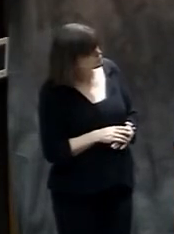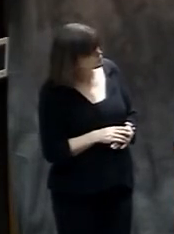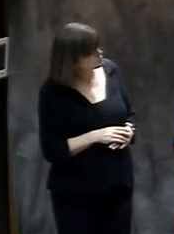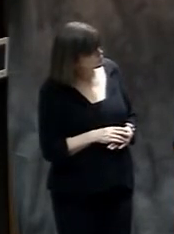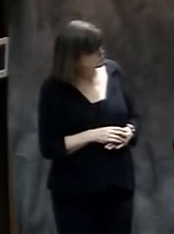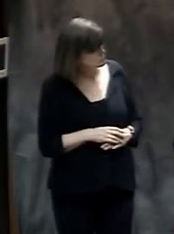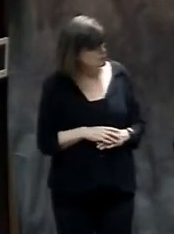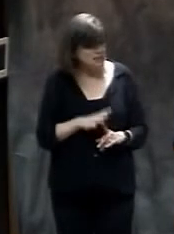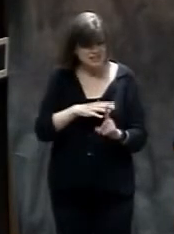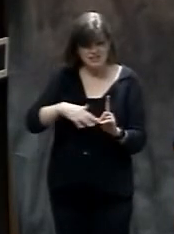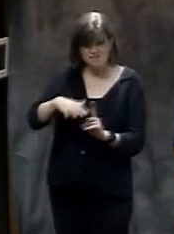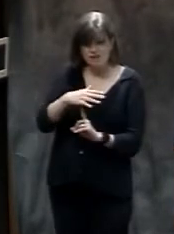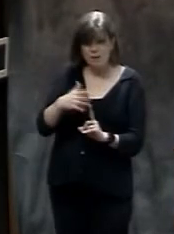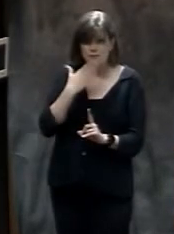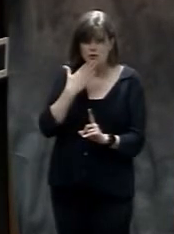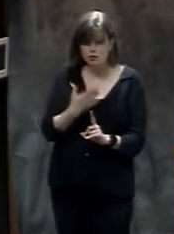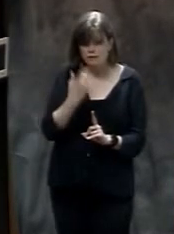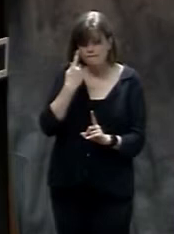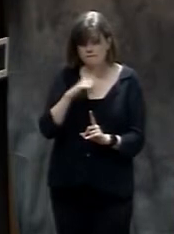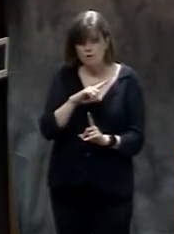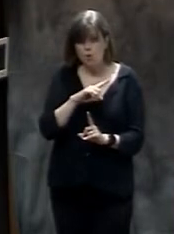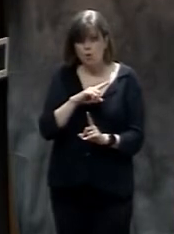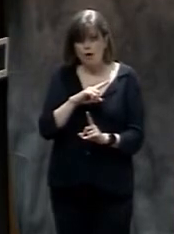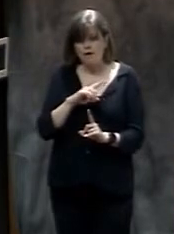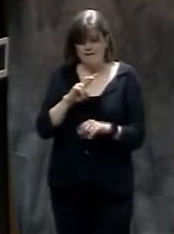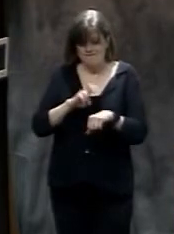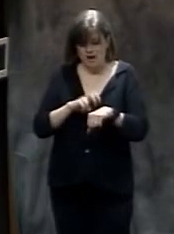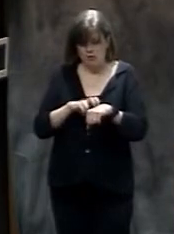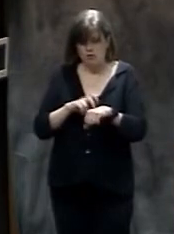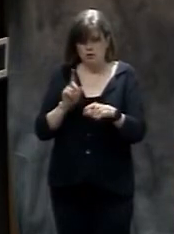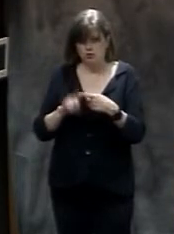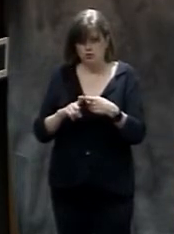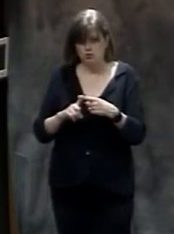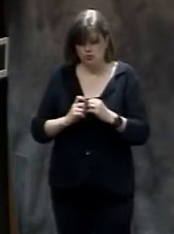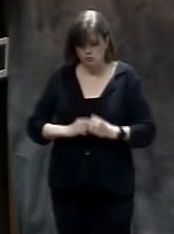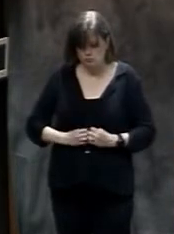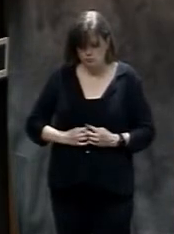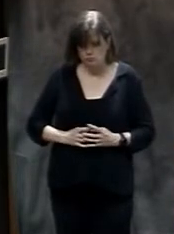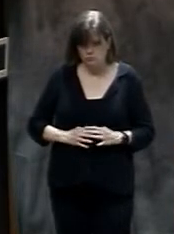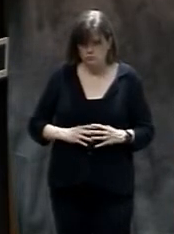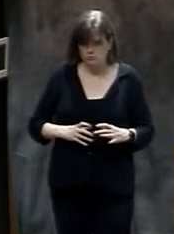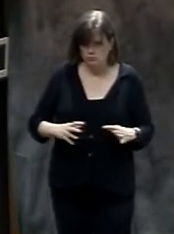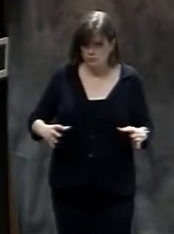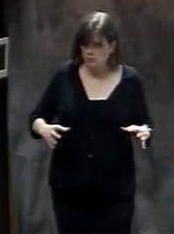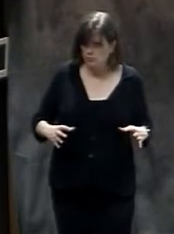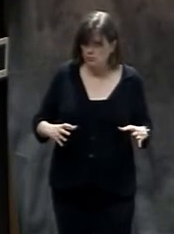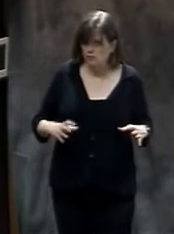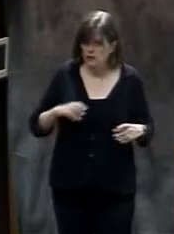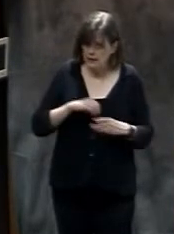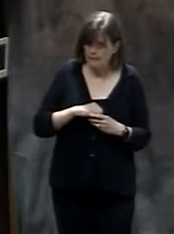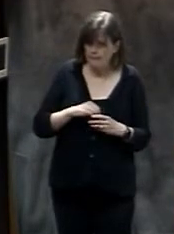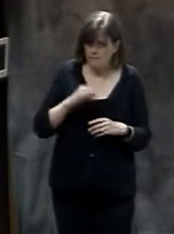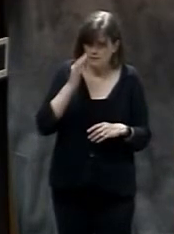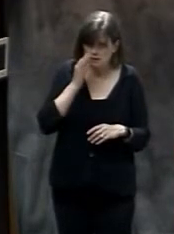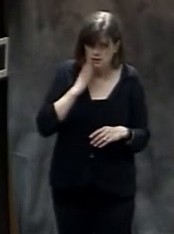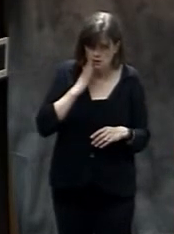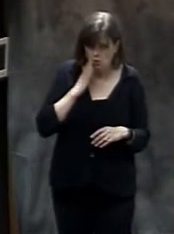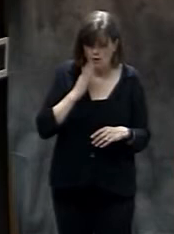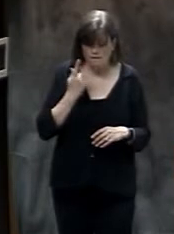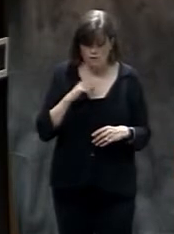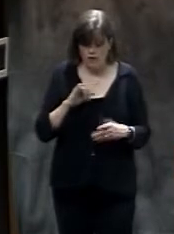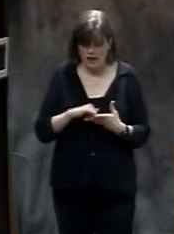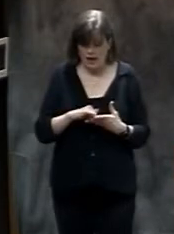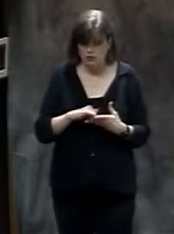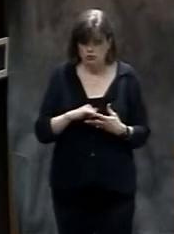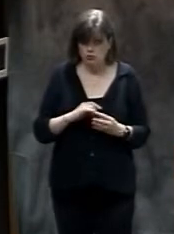environment conducive for viral development? Andy mentioned to you that for the virus to circulate within the mosquito, it takes a certain amount